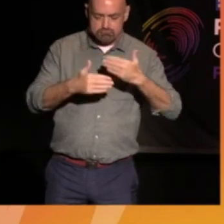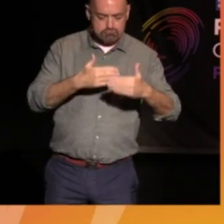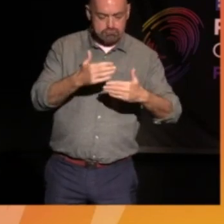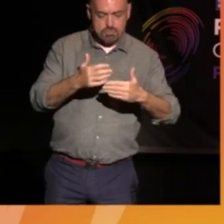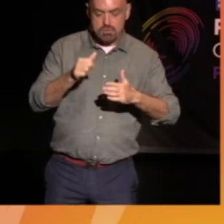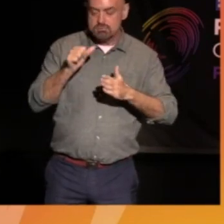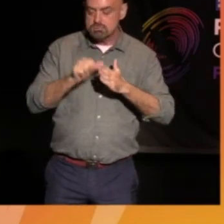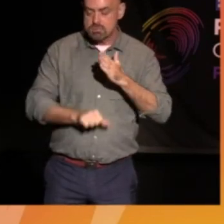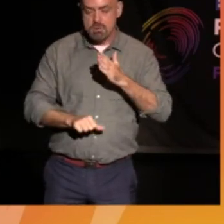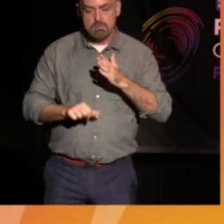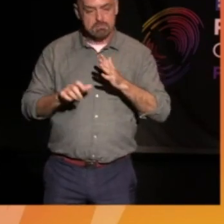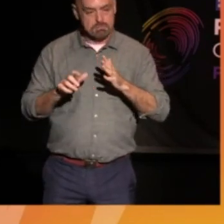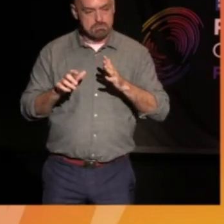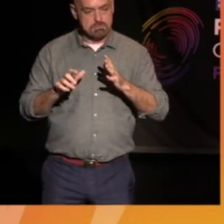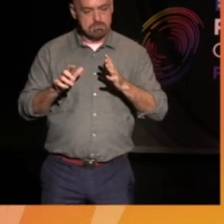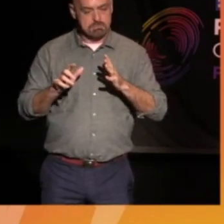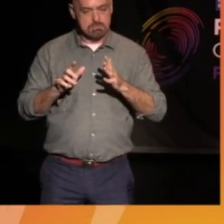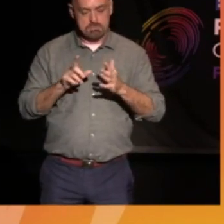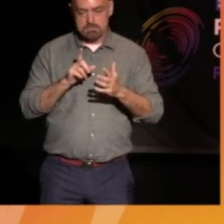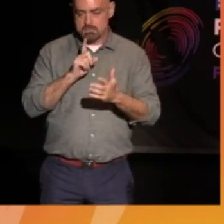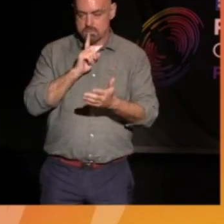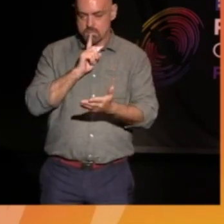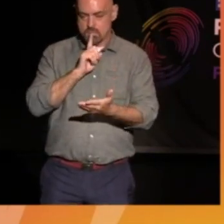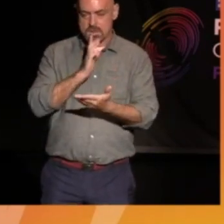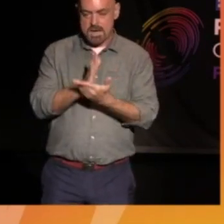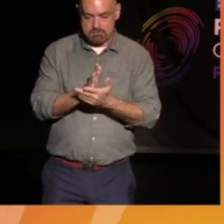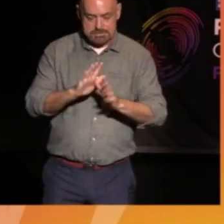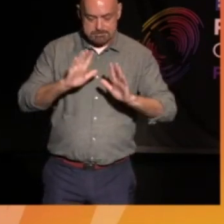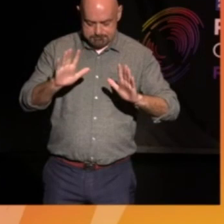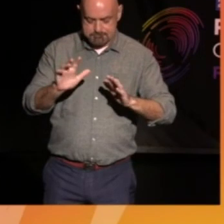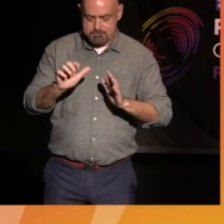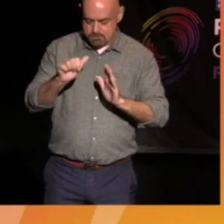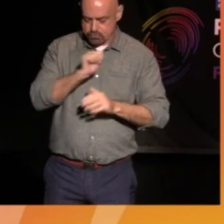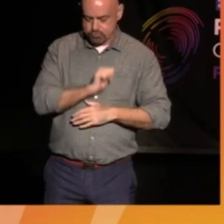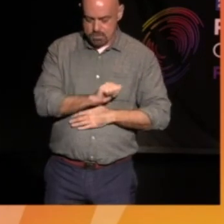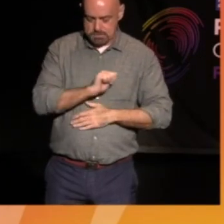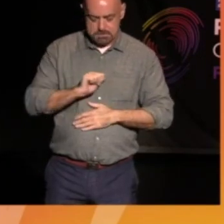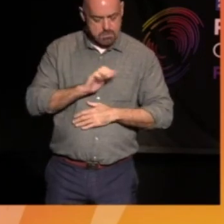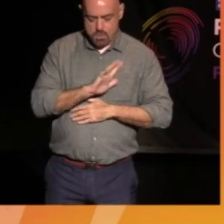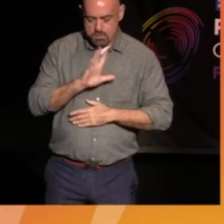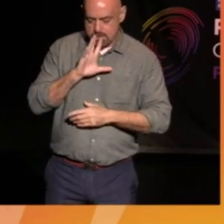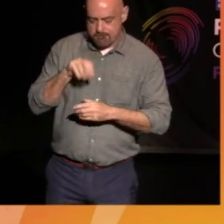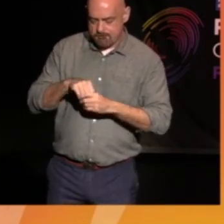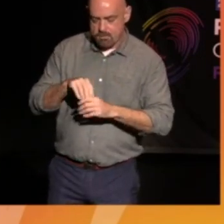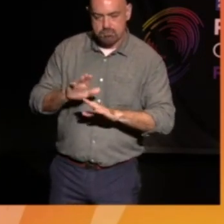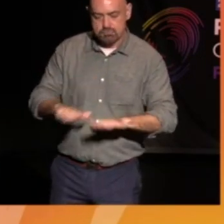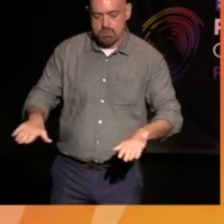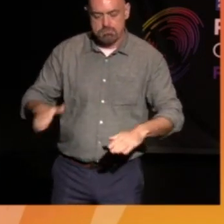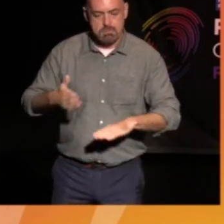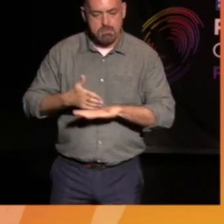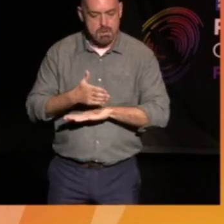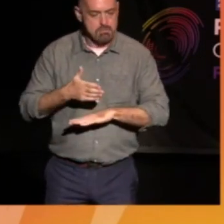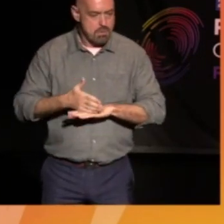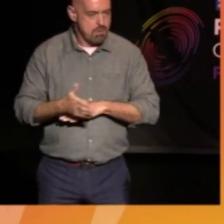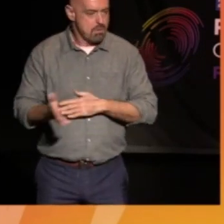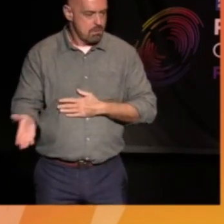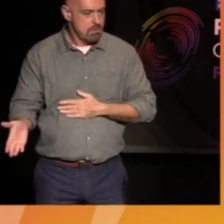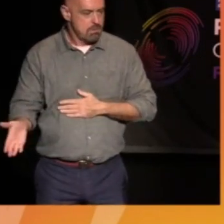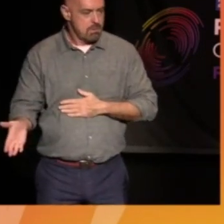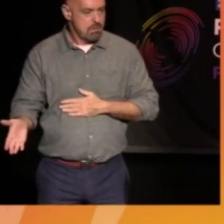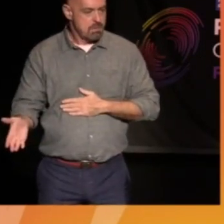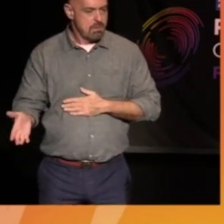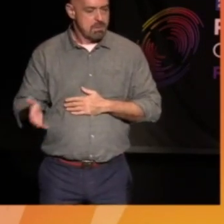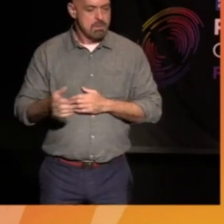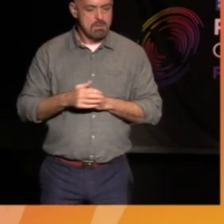started guaranteeing that these products are not made by child laborers. Rugs, the carpets is one